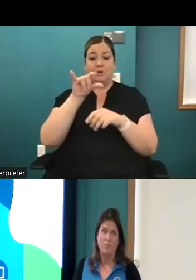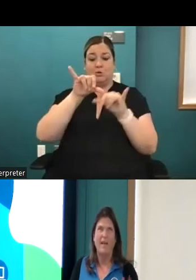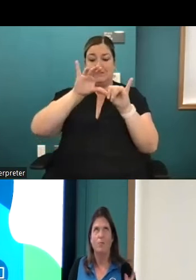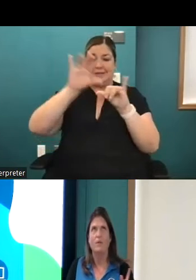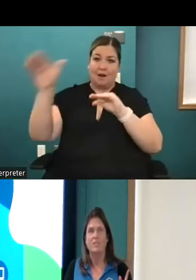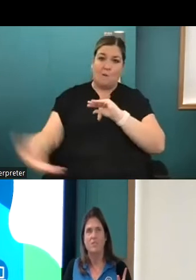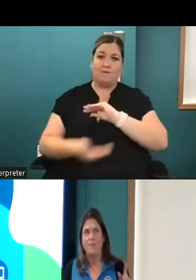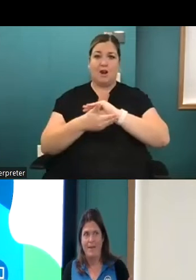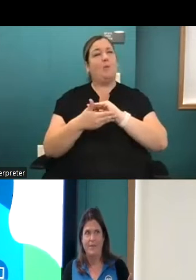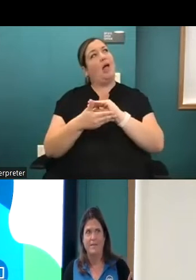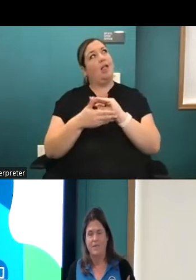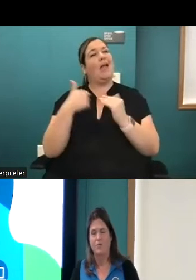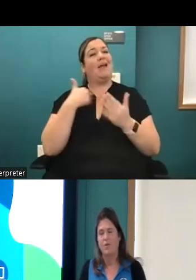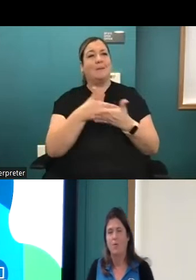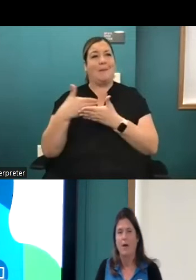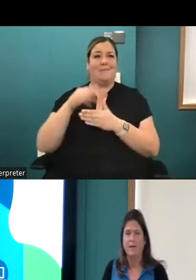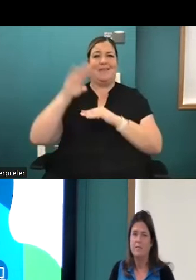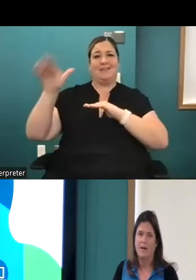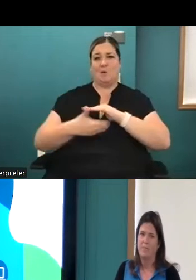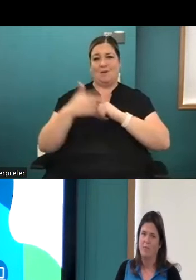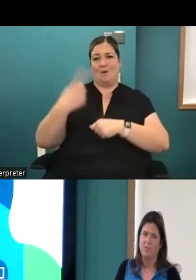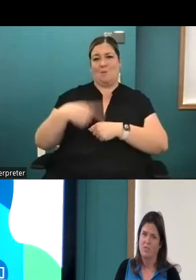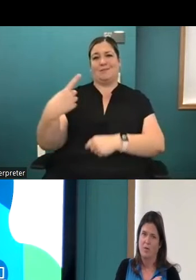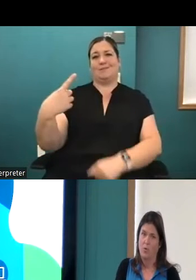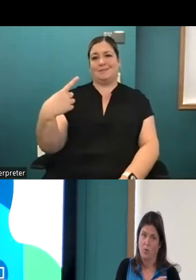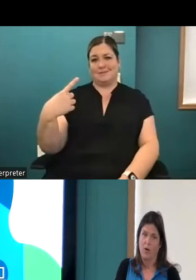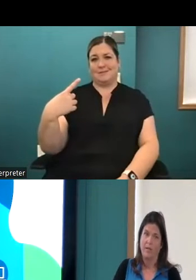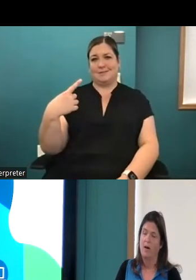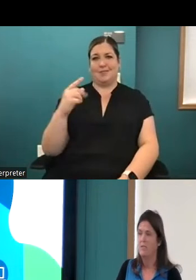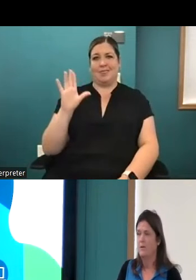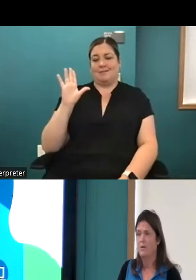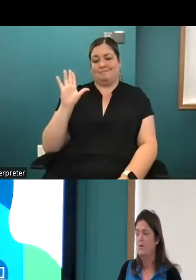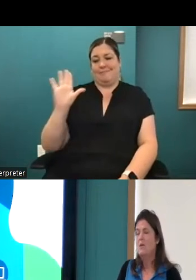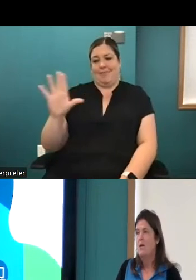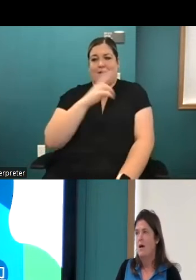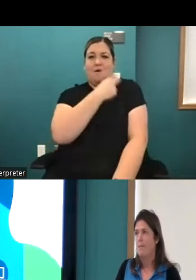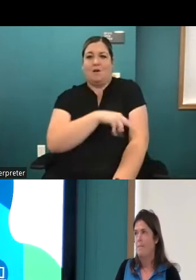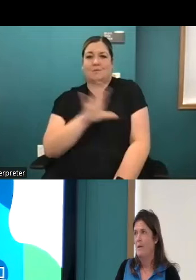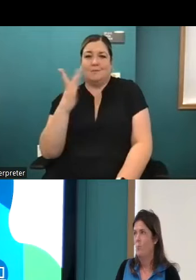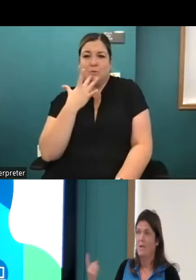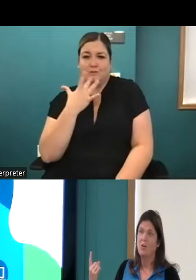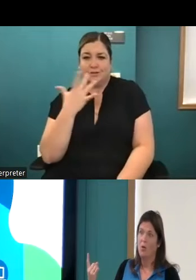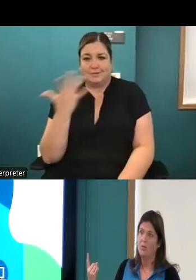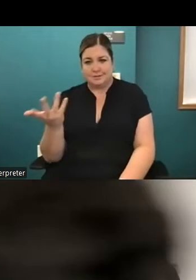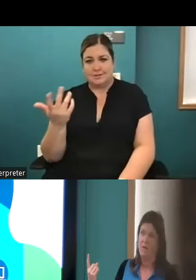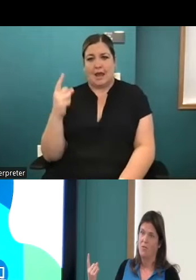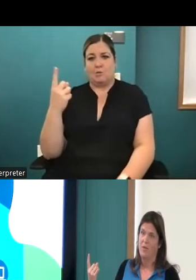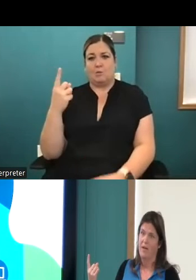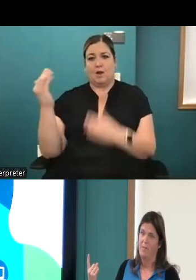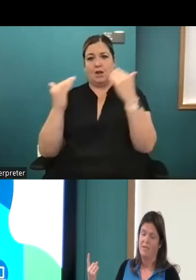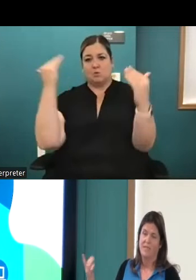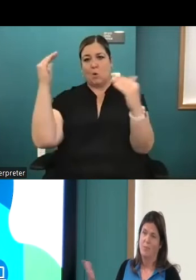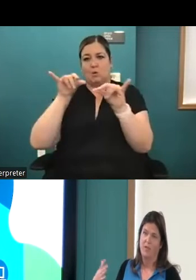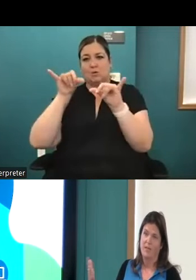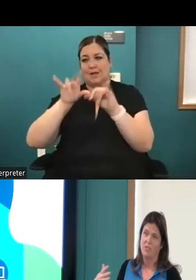overnight. Well, I had a baby that stayed overnight once. That was just their protocol at that hospital. And one adult who stayed